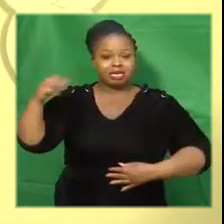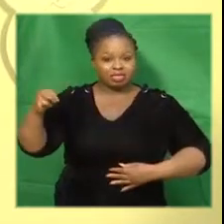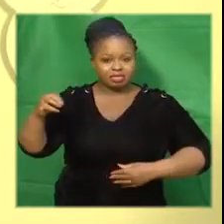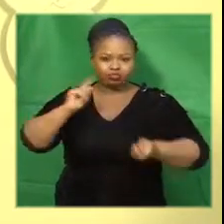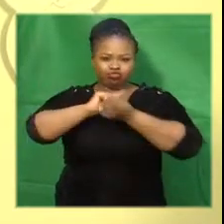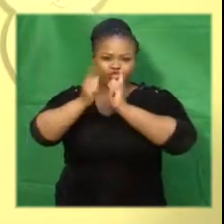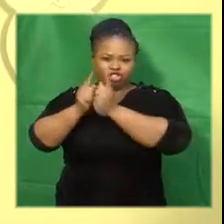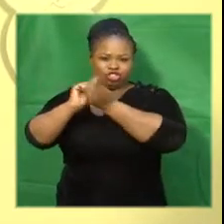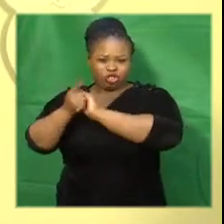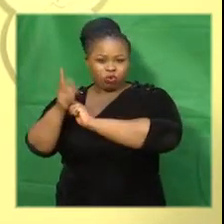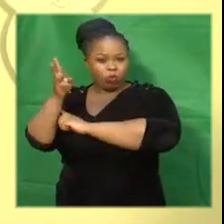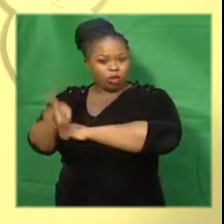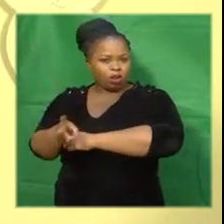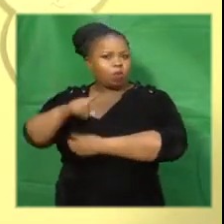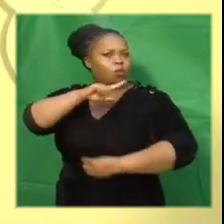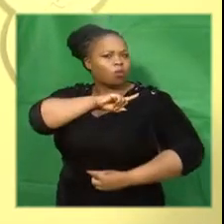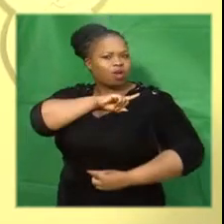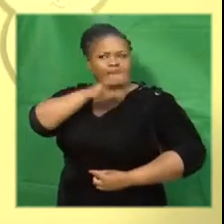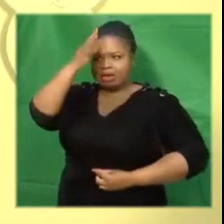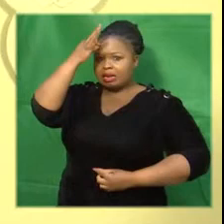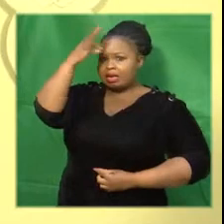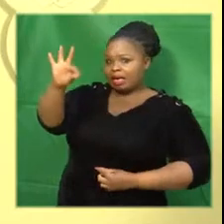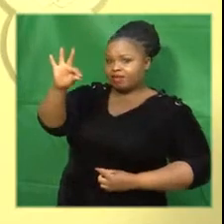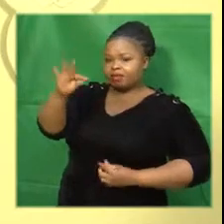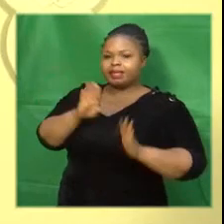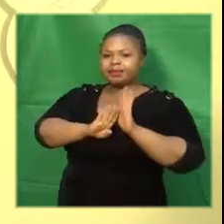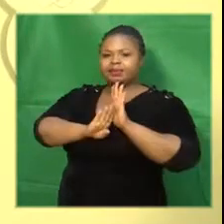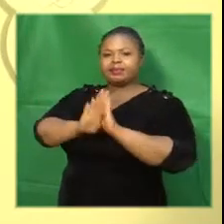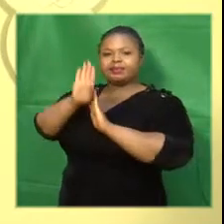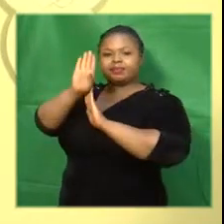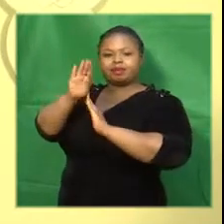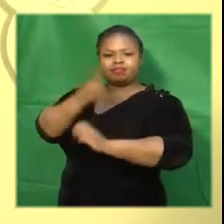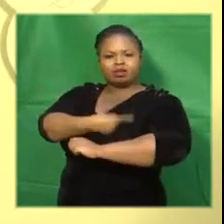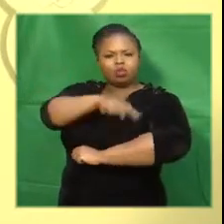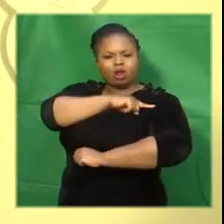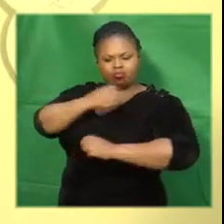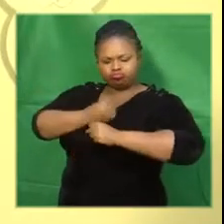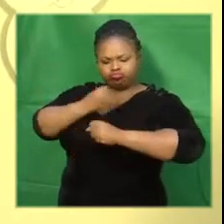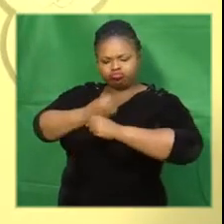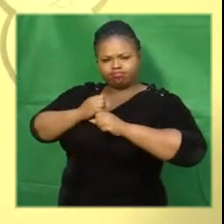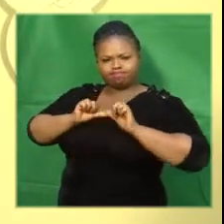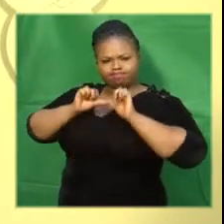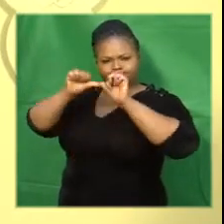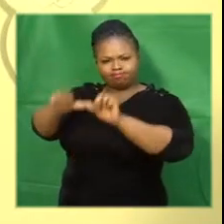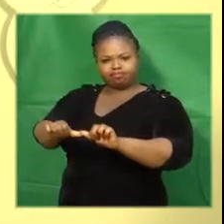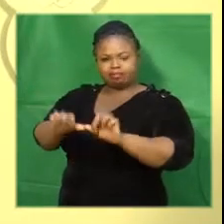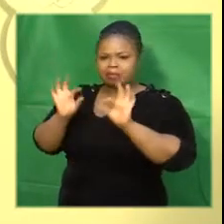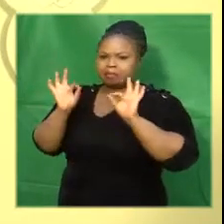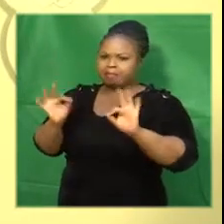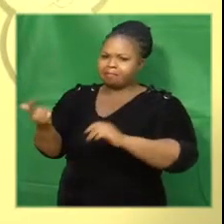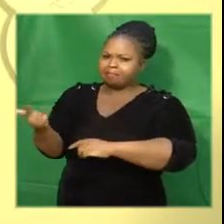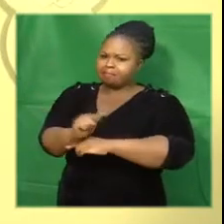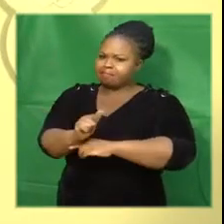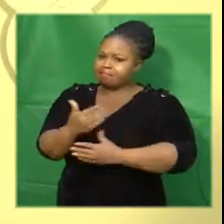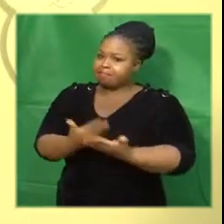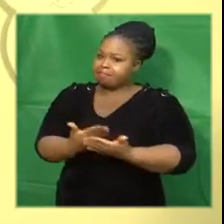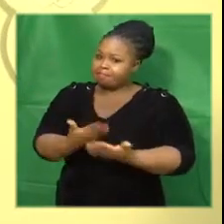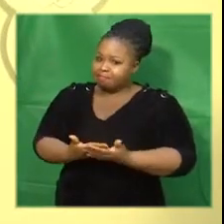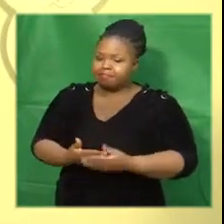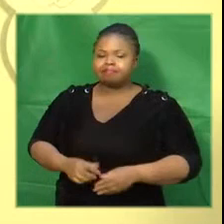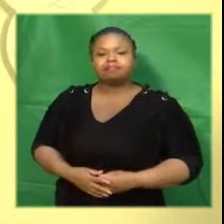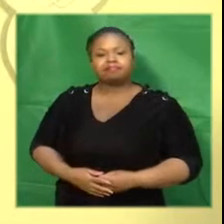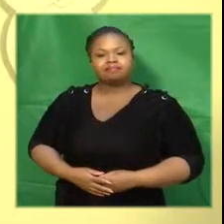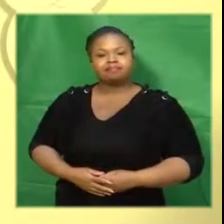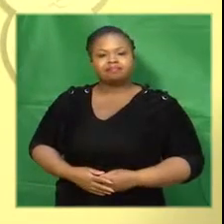government so that it is able to effectively undertake these tasks. At the